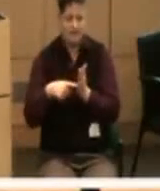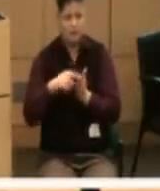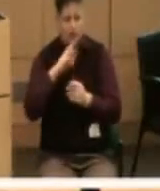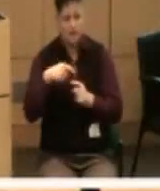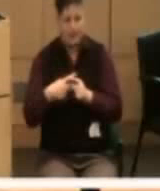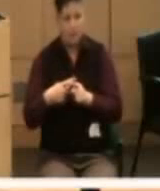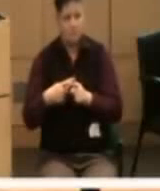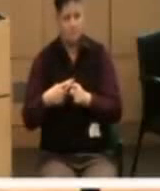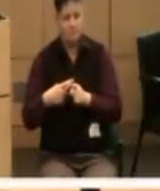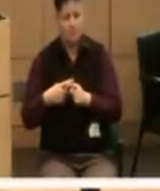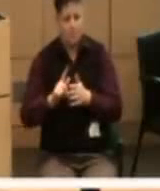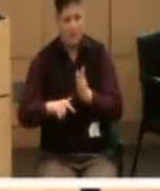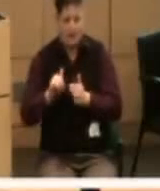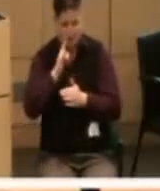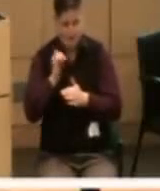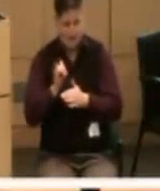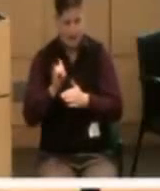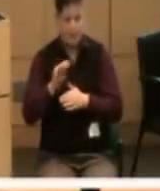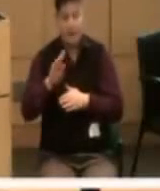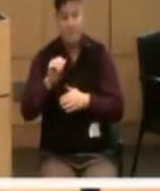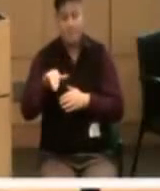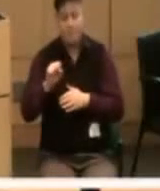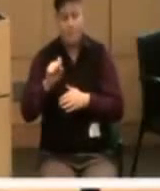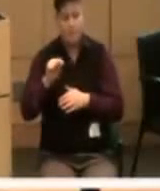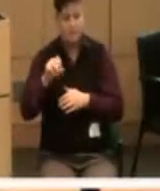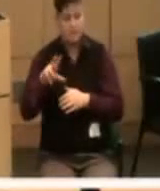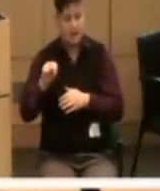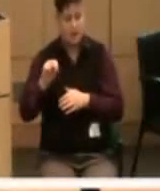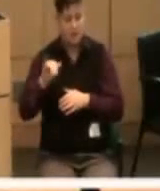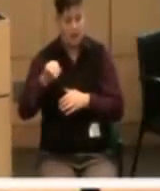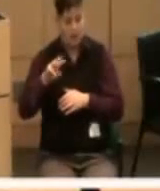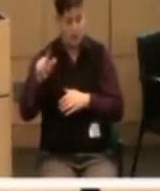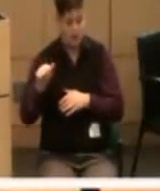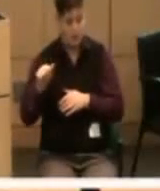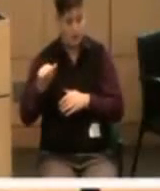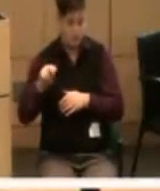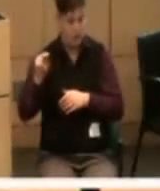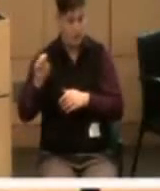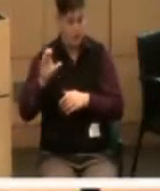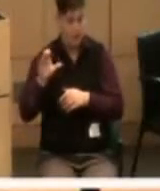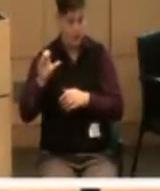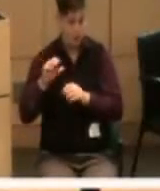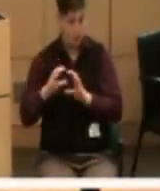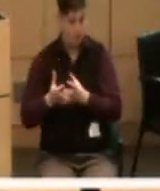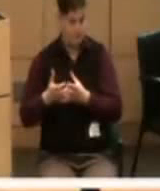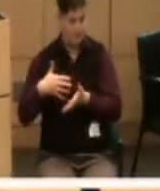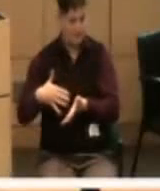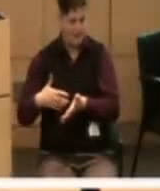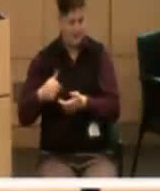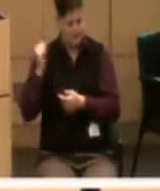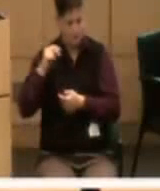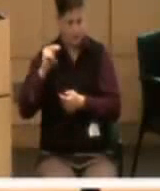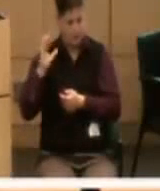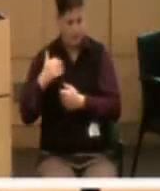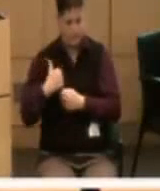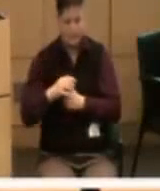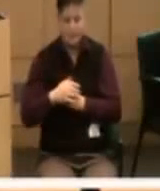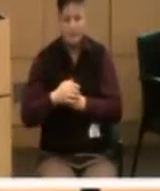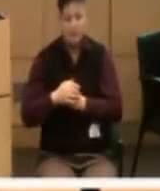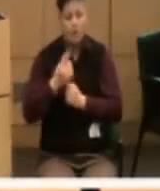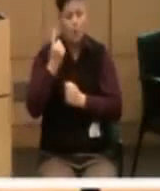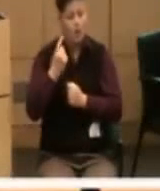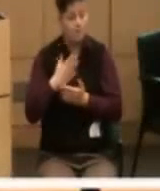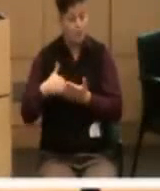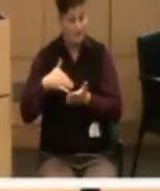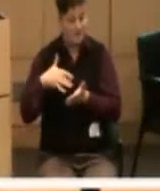the Boys Town, Iowa, North Carolina group. And one of the things that I think is really compelling